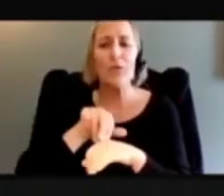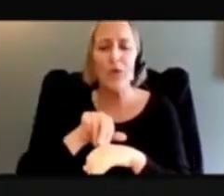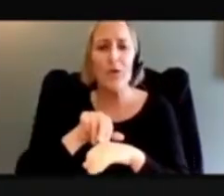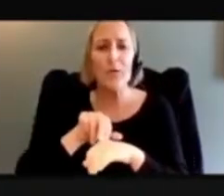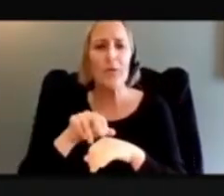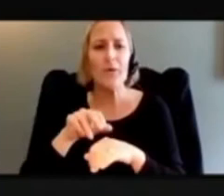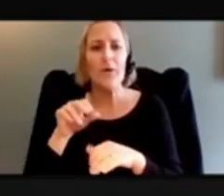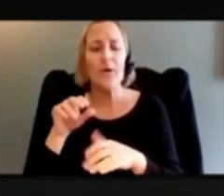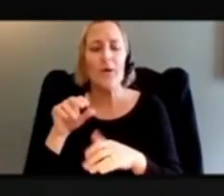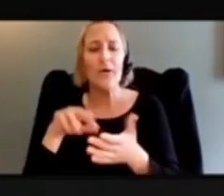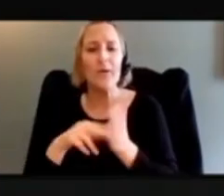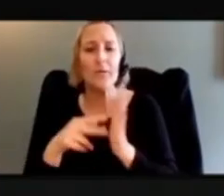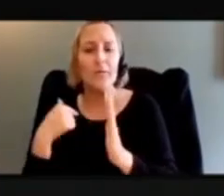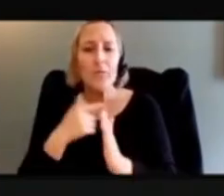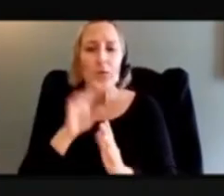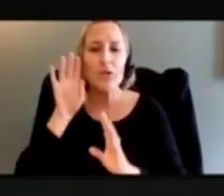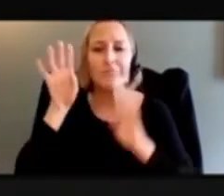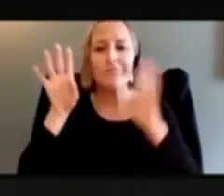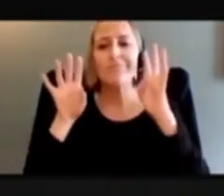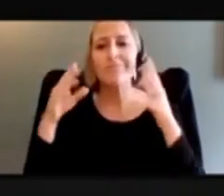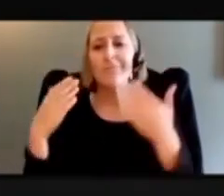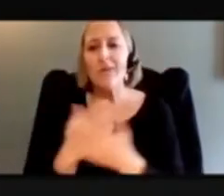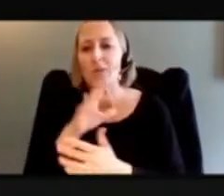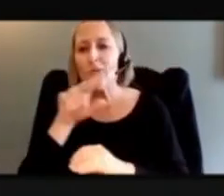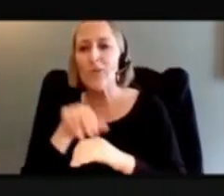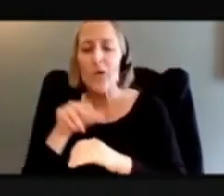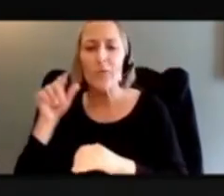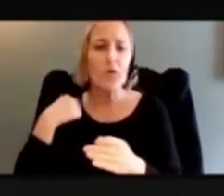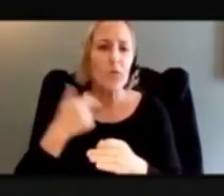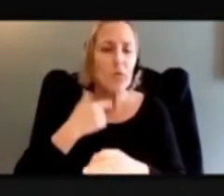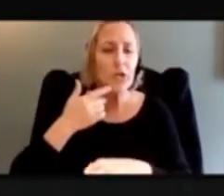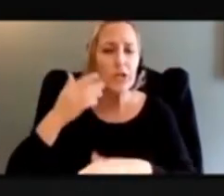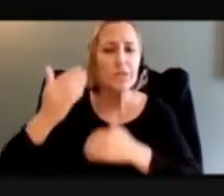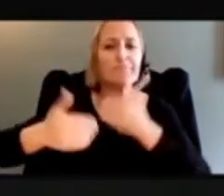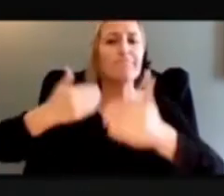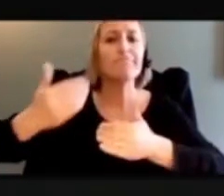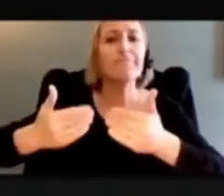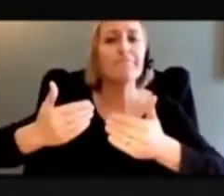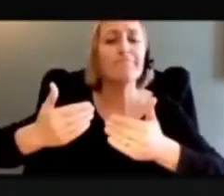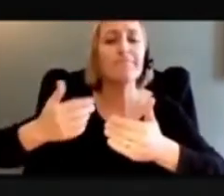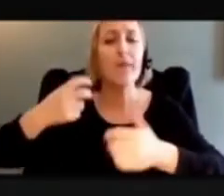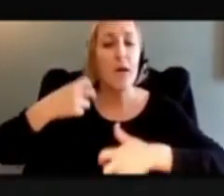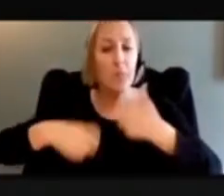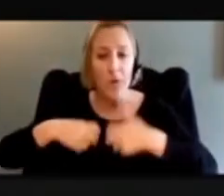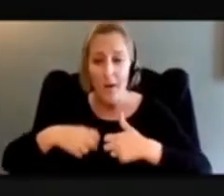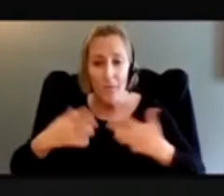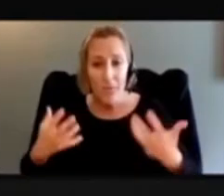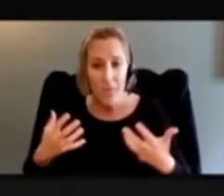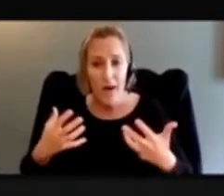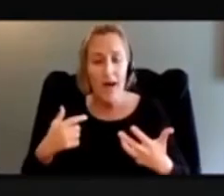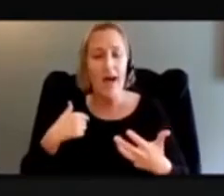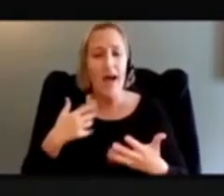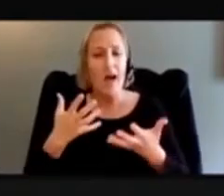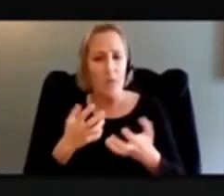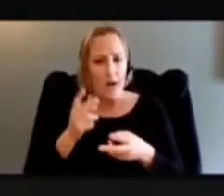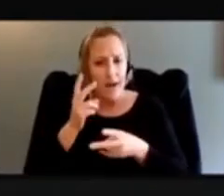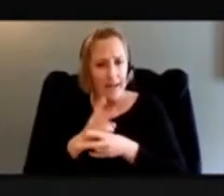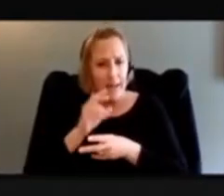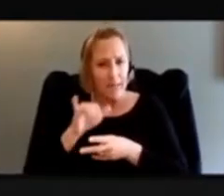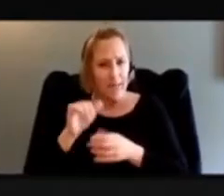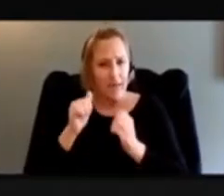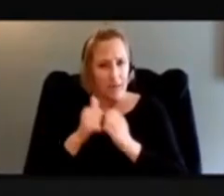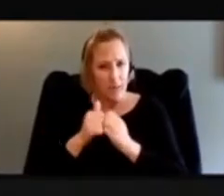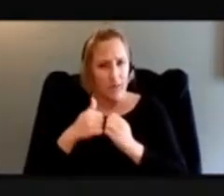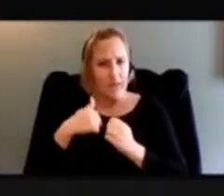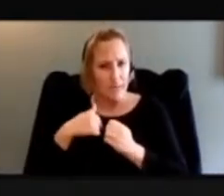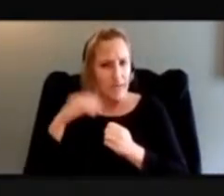we're creating a new normal, we're moving ahead, and the dilemma will be with me, and I hope it stays